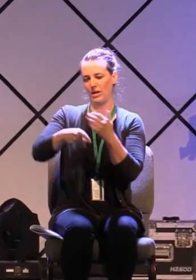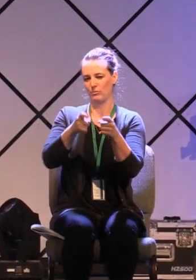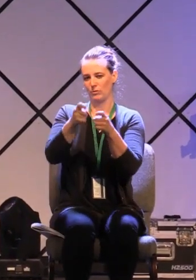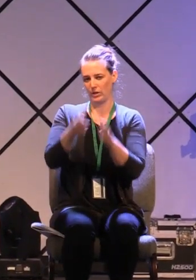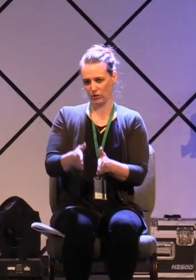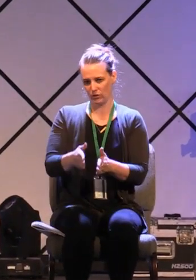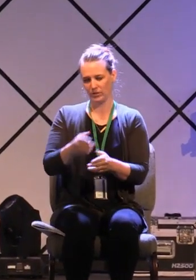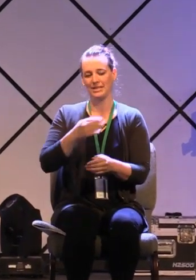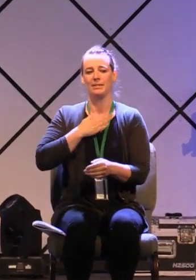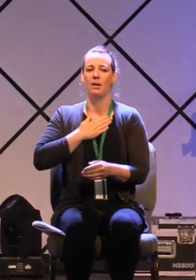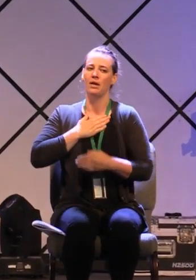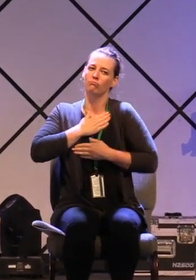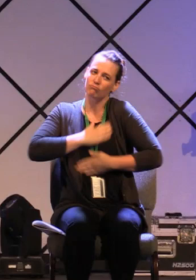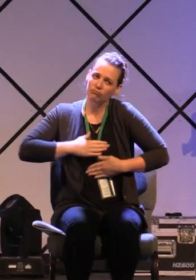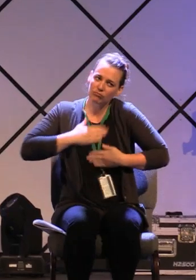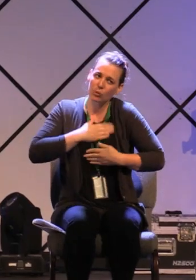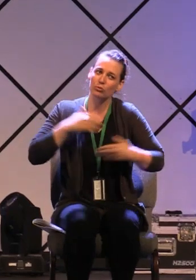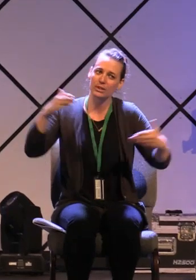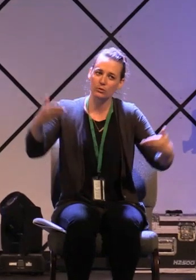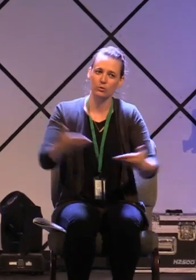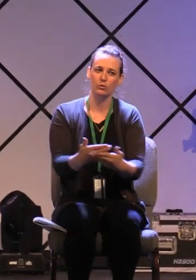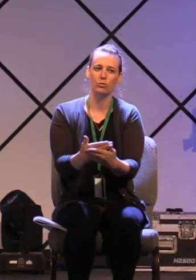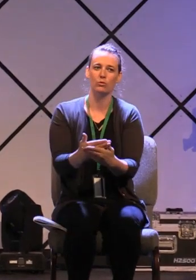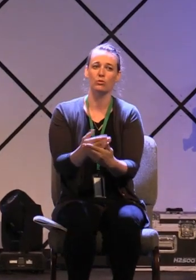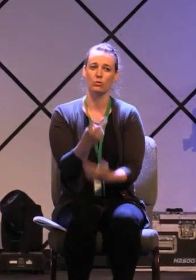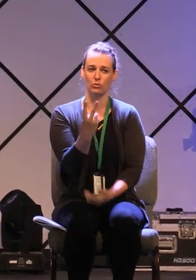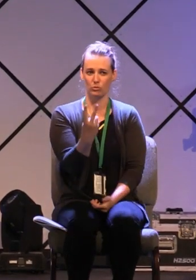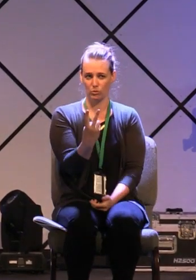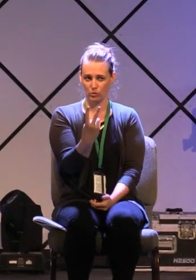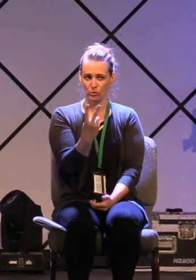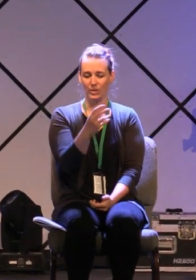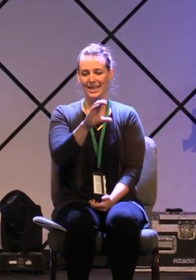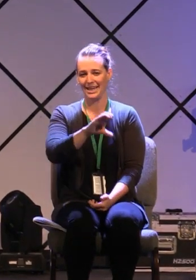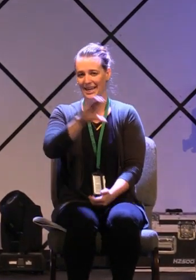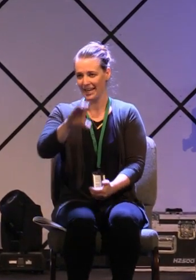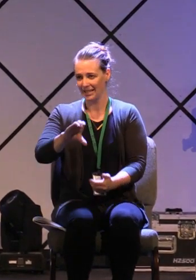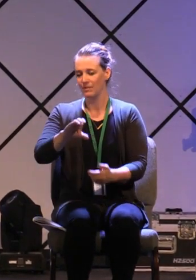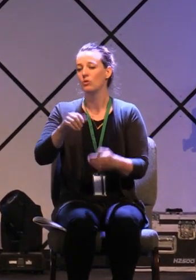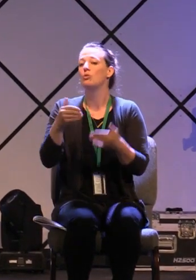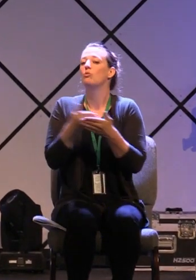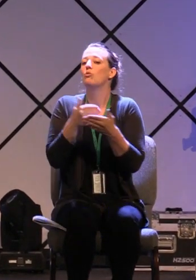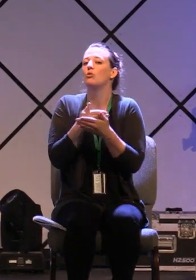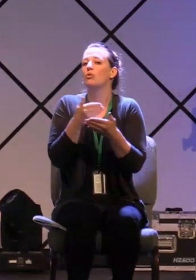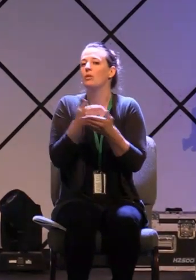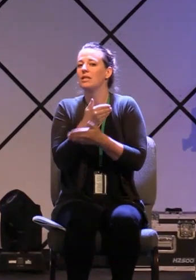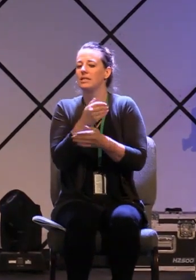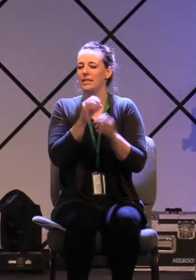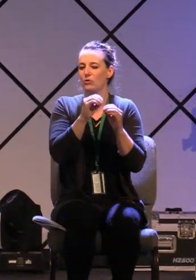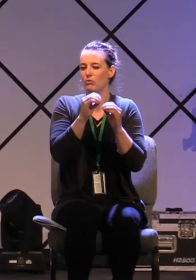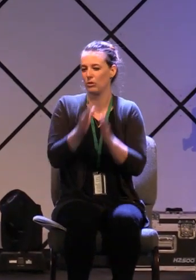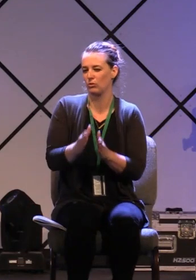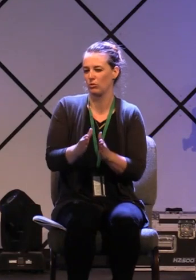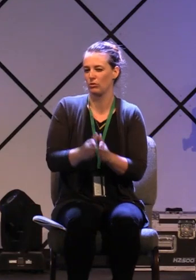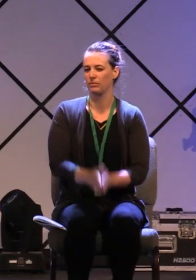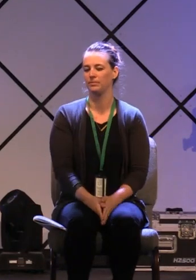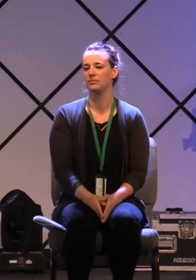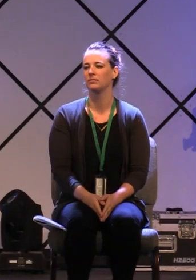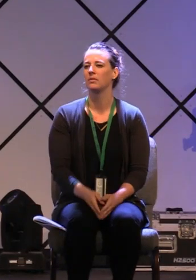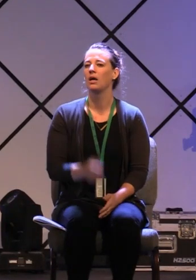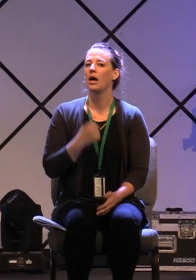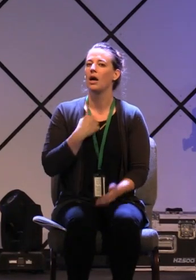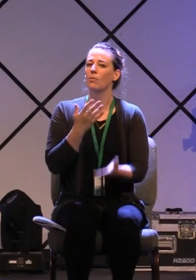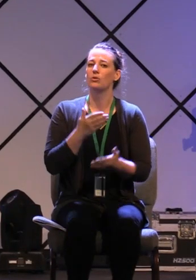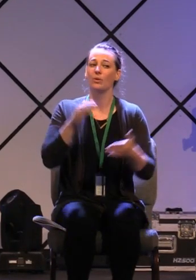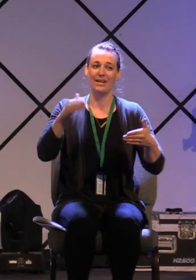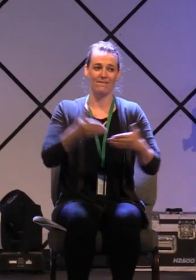It is my pleasure to introduce to you today two of Canine Companion's newest apprentice instructors. I'd like to